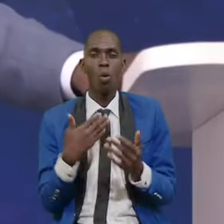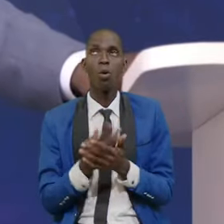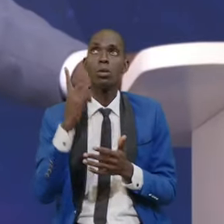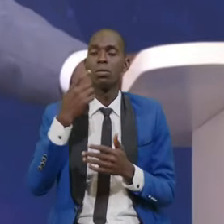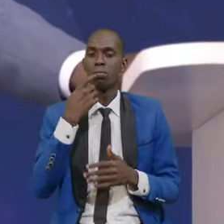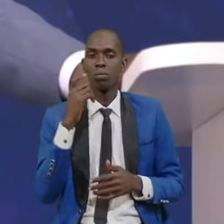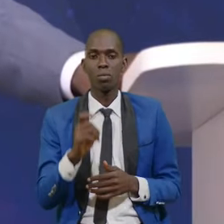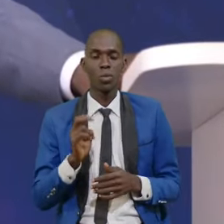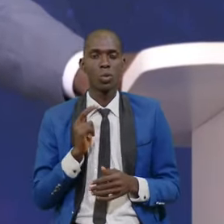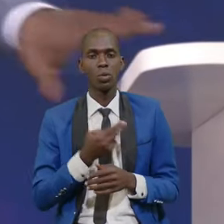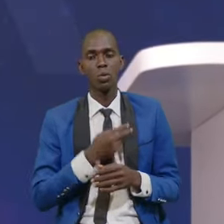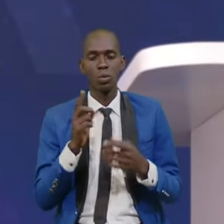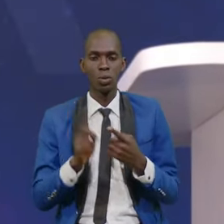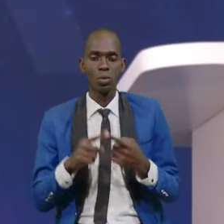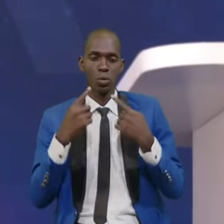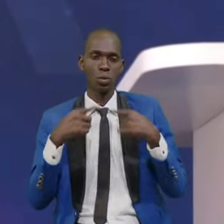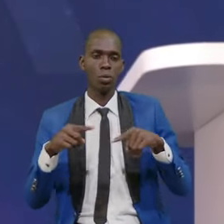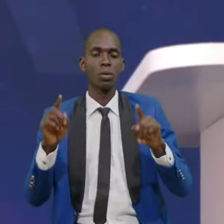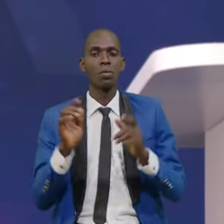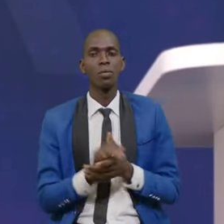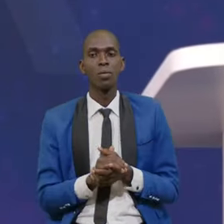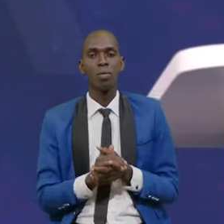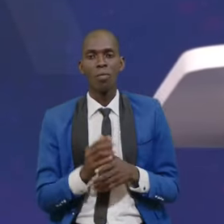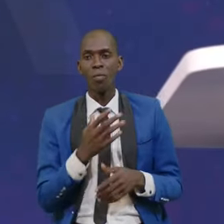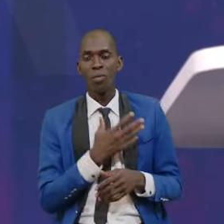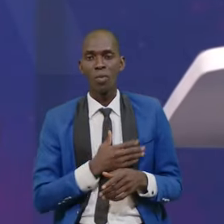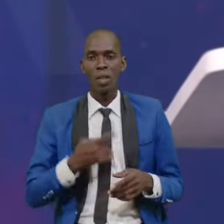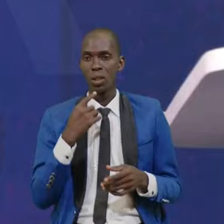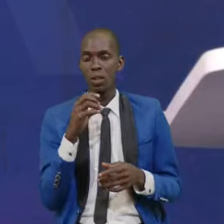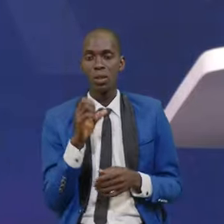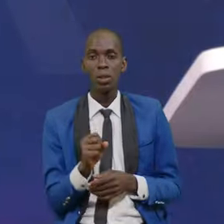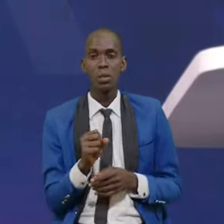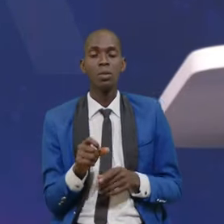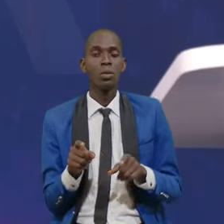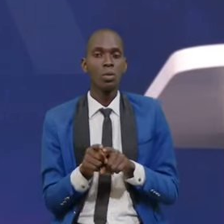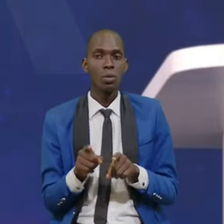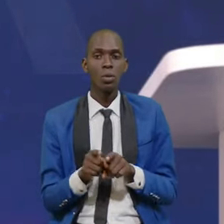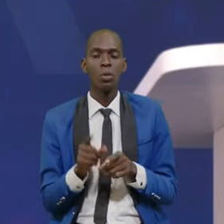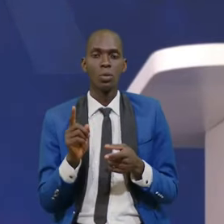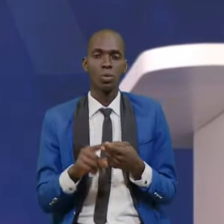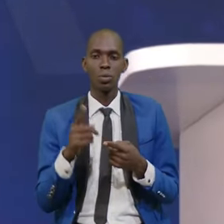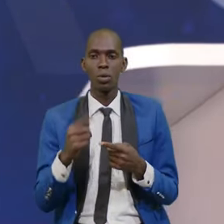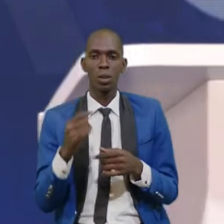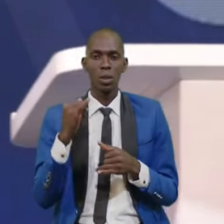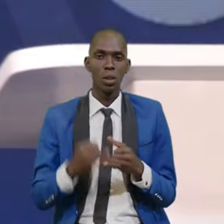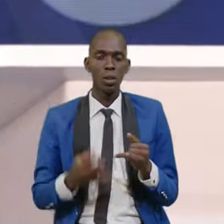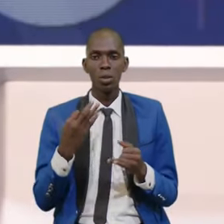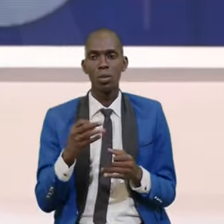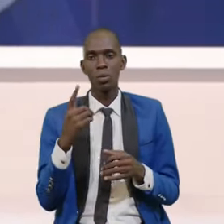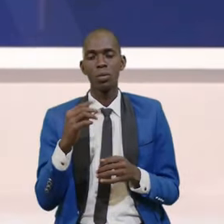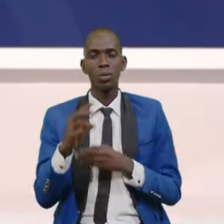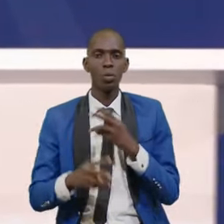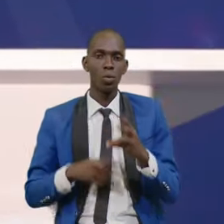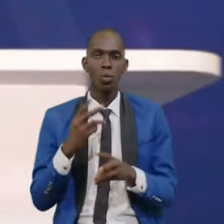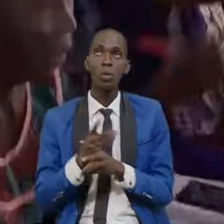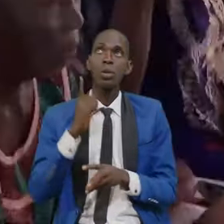to declare, called us to declare. And he says, even unto the end of the world, he'll be